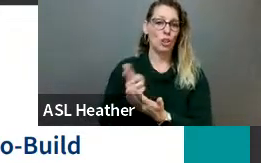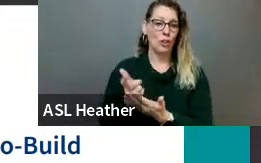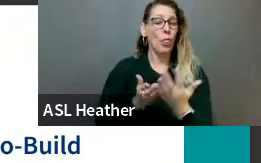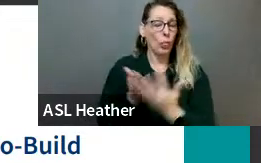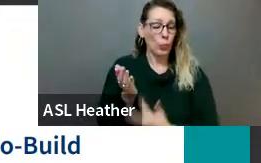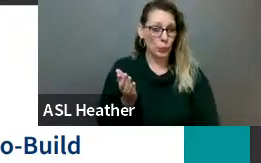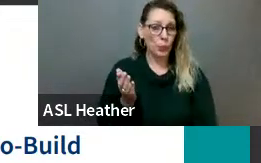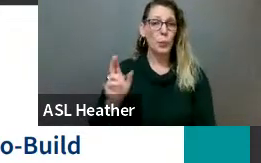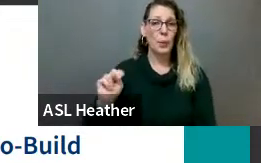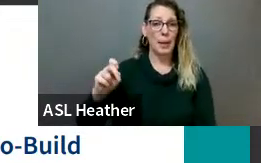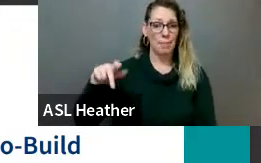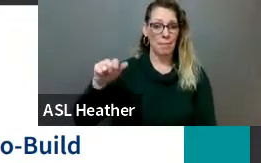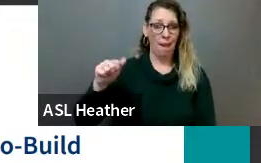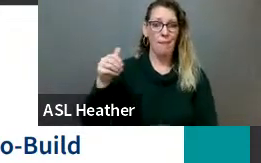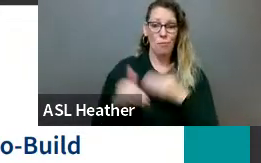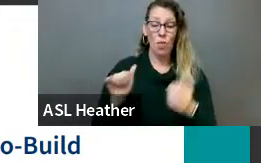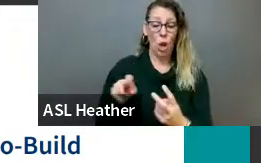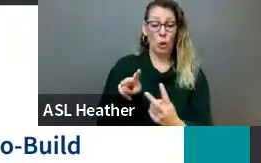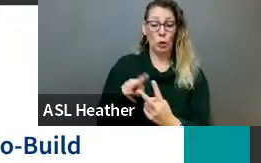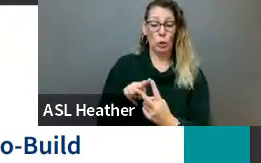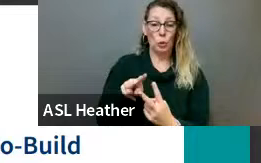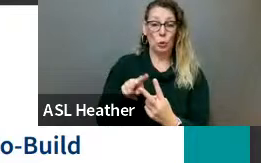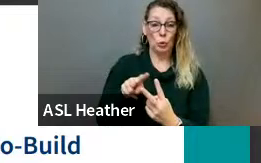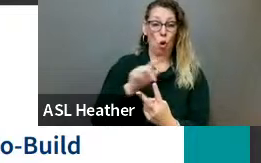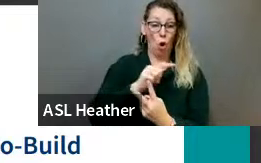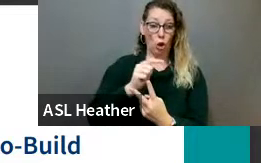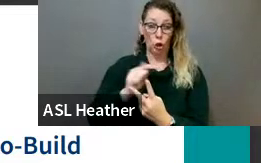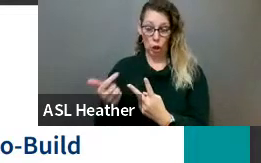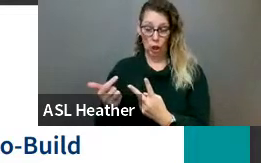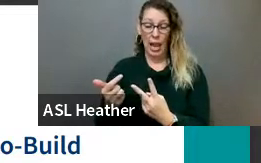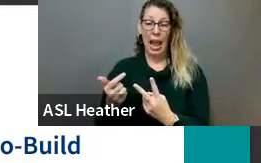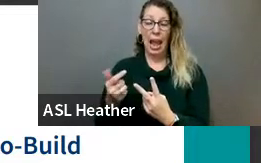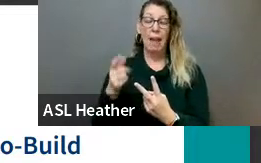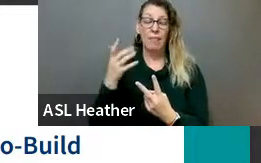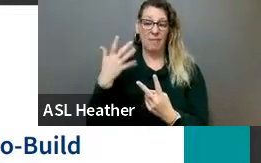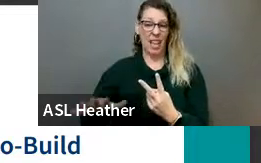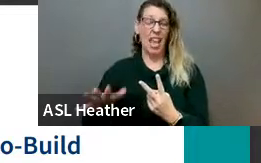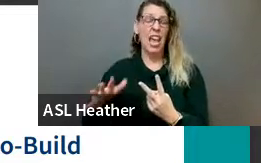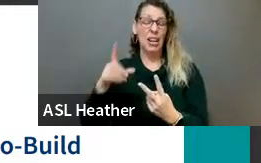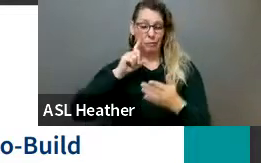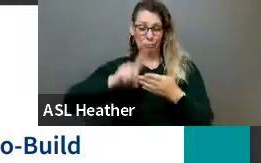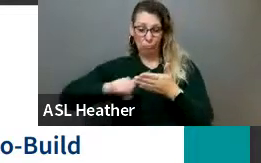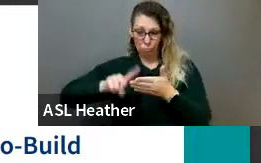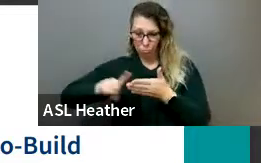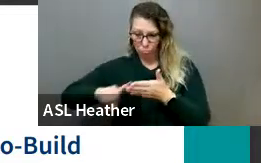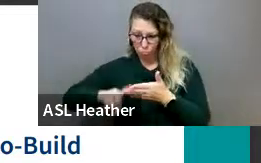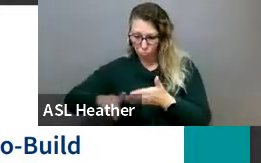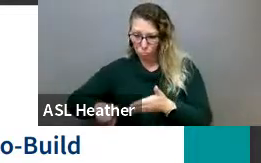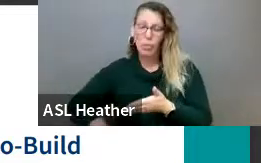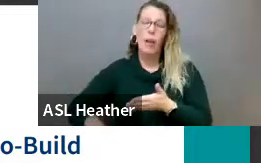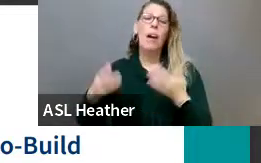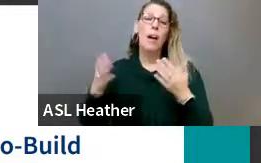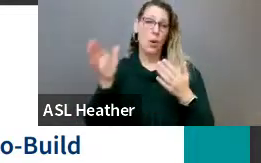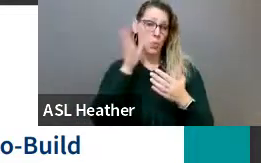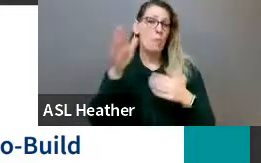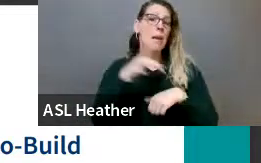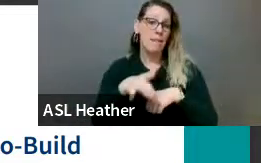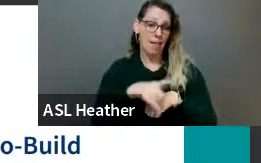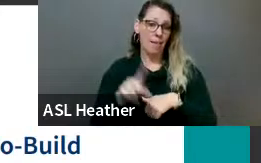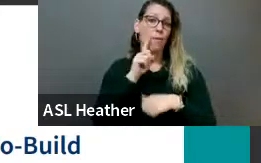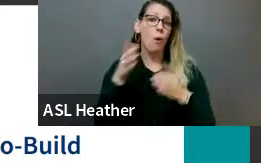process. These two alternatives have undergone the assessments that I described earlier and will be available for public comment.